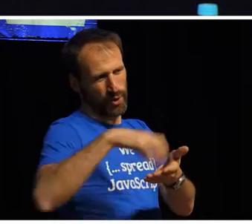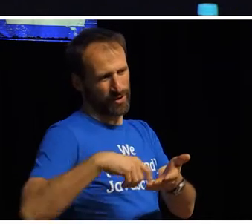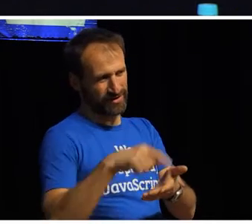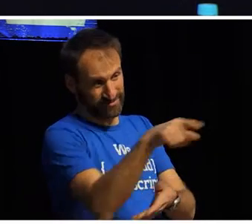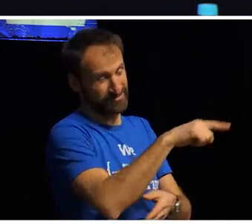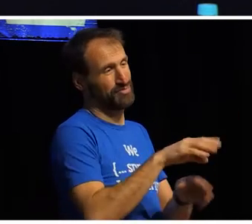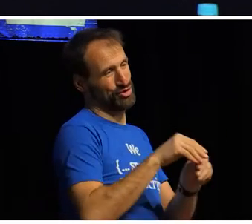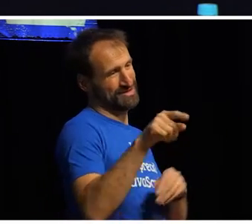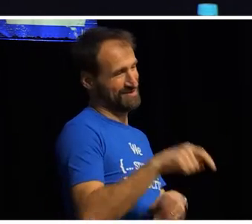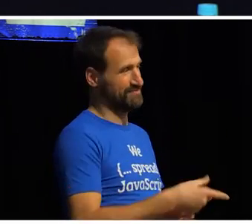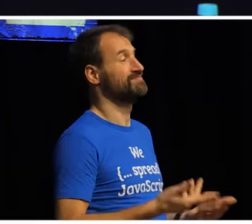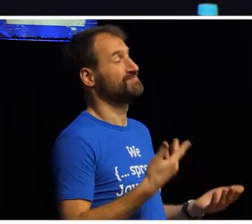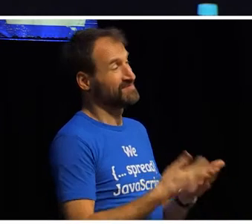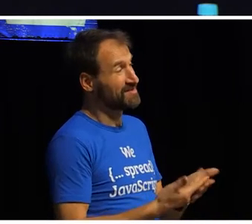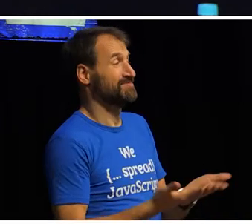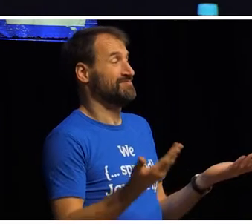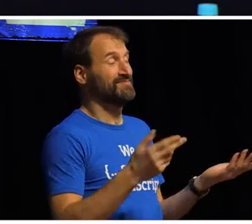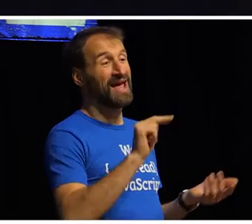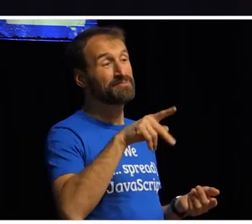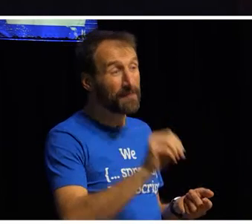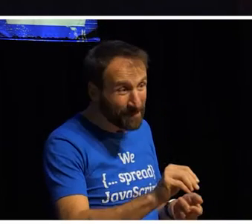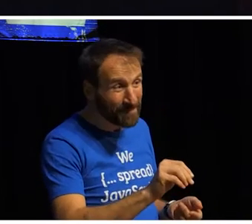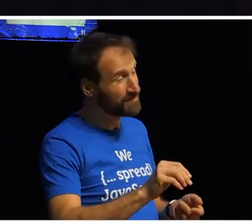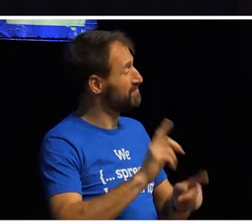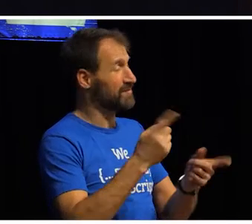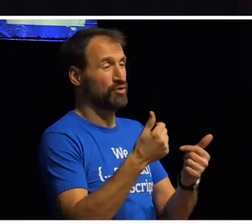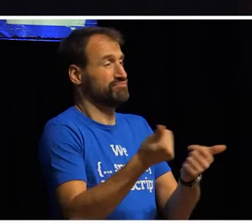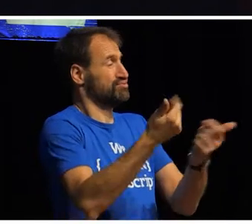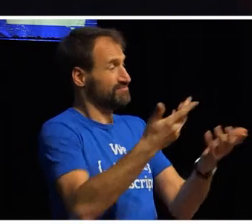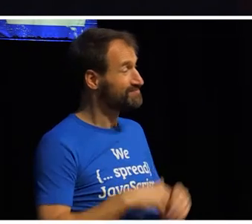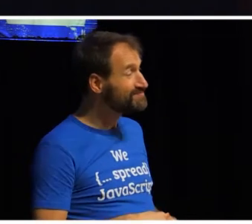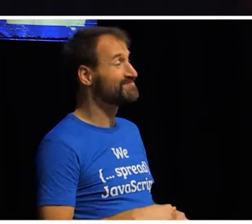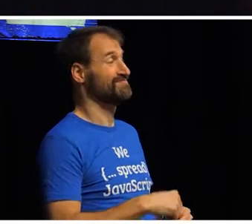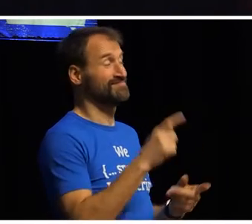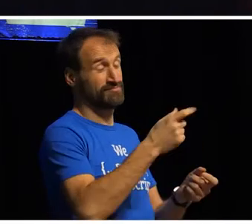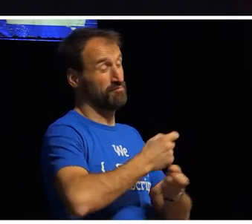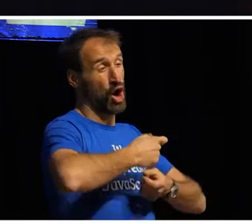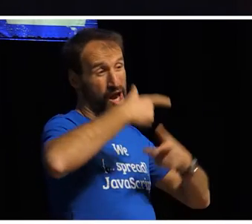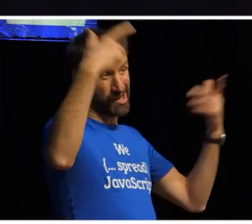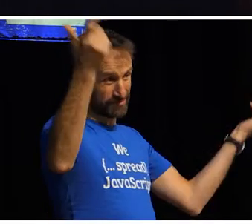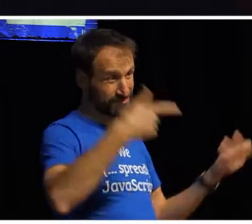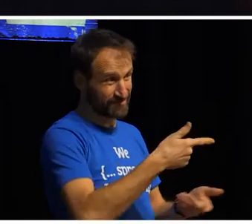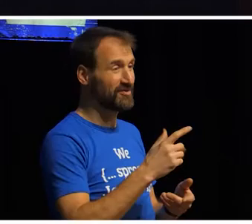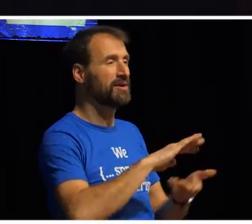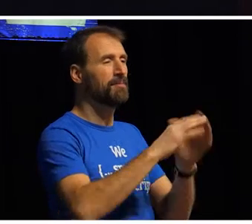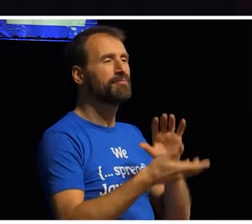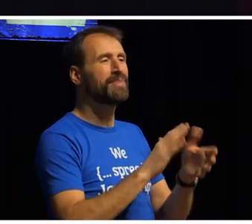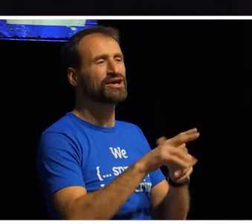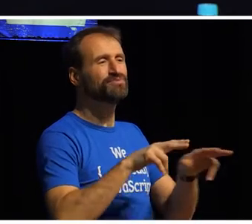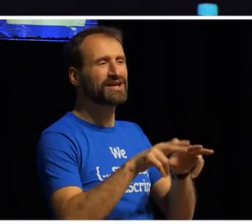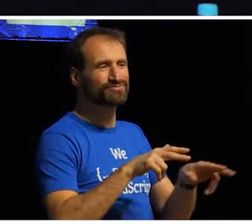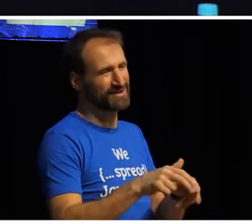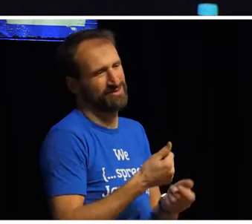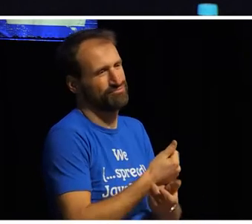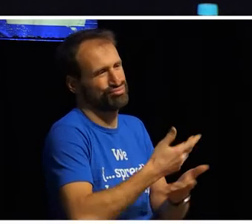as a result its usage has exploded I'm kind of picking on NPM but really this is true for package management as a whole and it has some like ridiculous